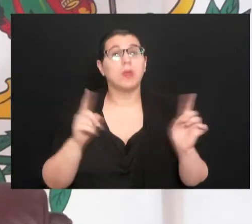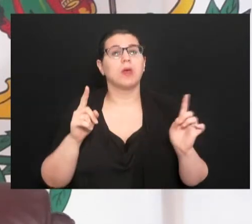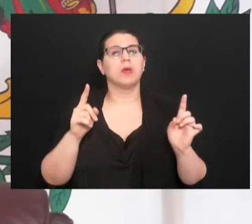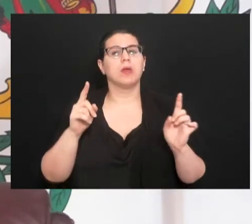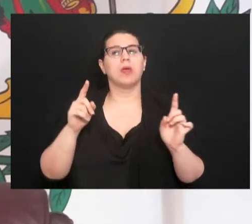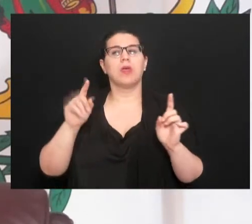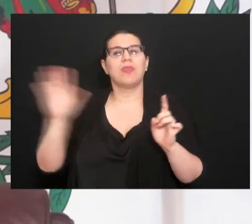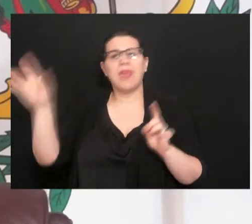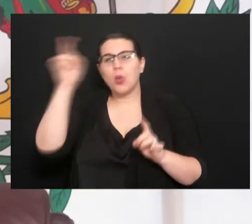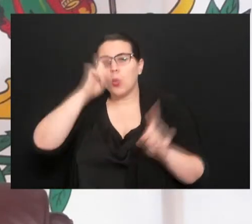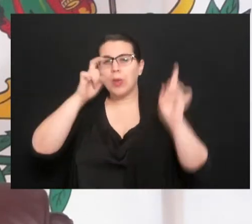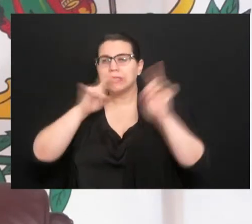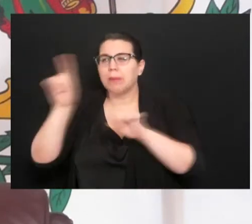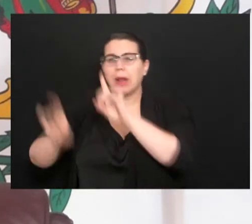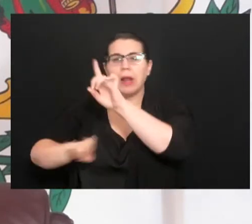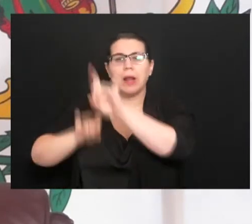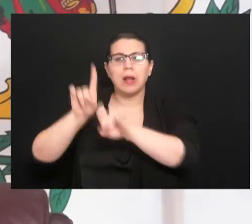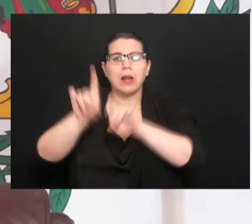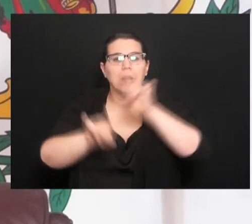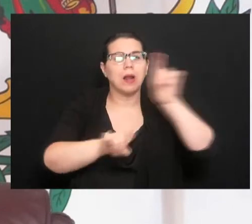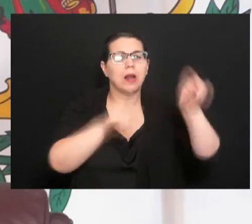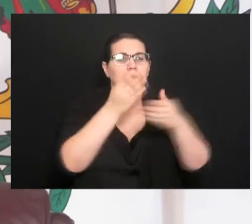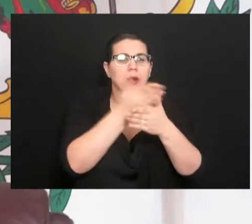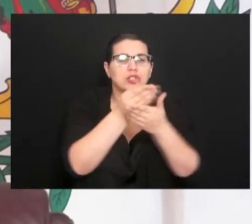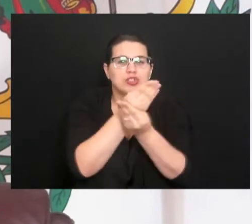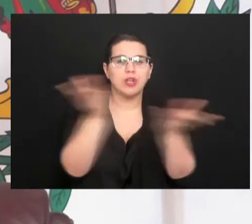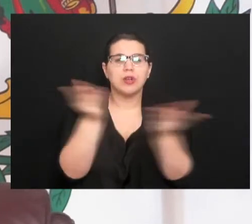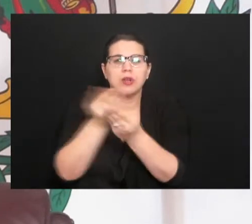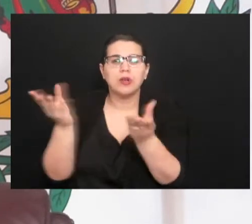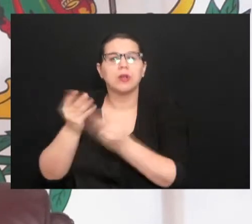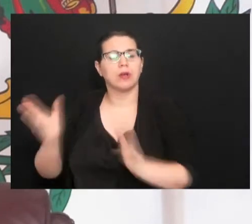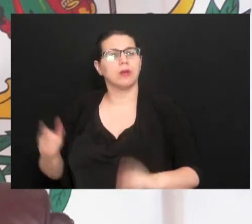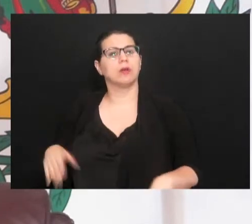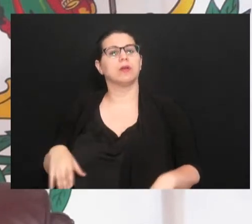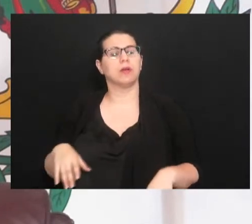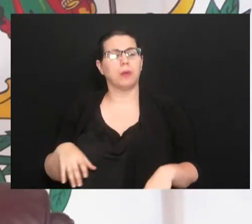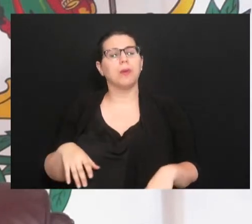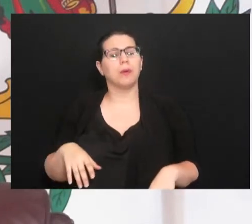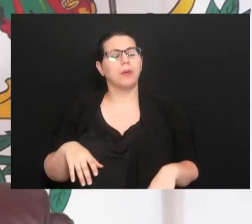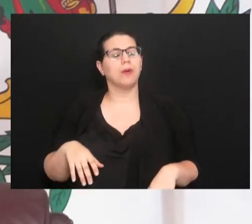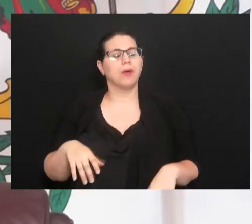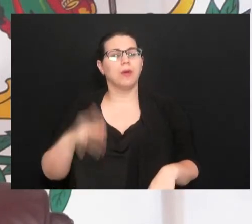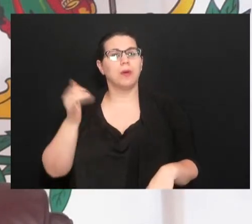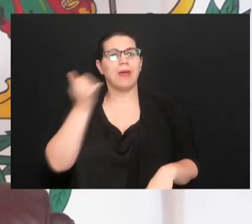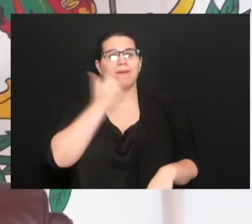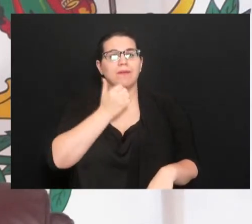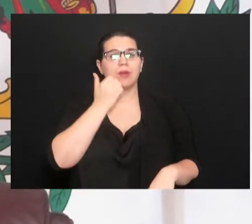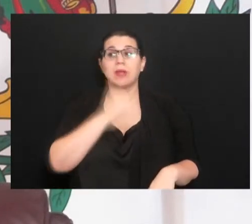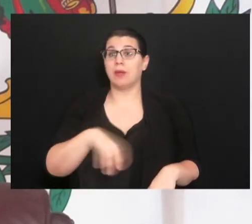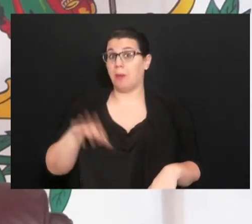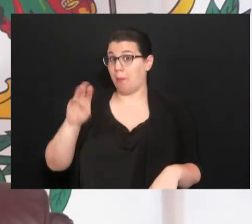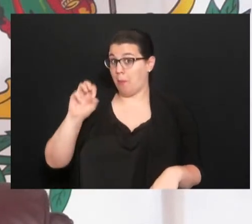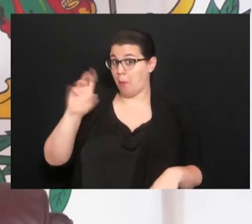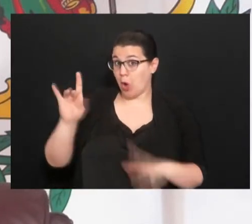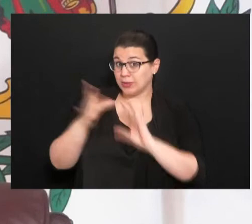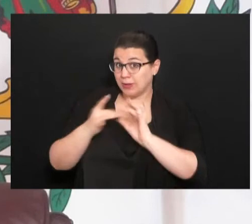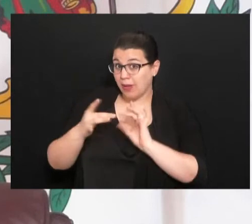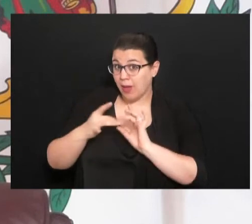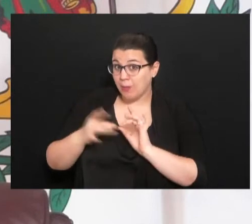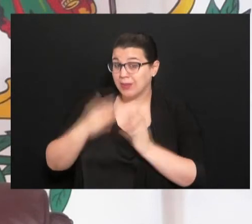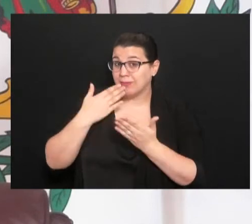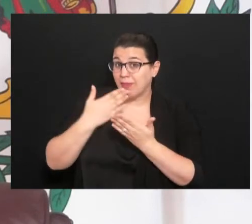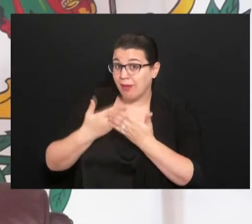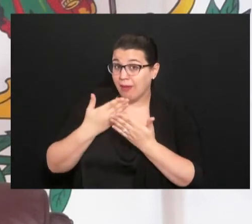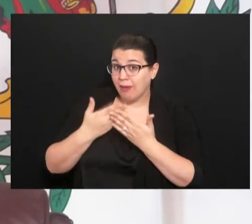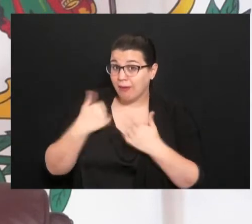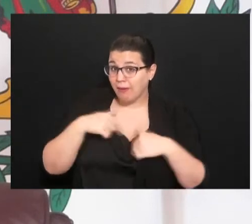from every day. I appreciate Mark's comment and all the comments, that from the